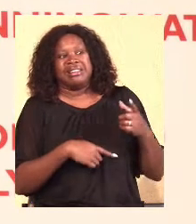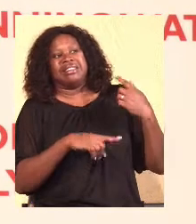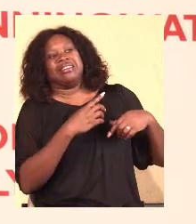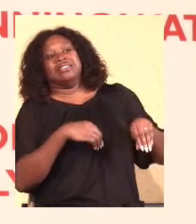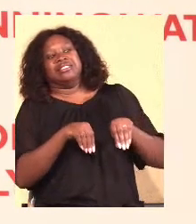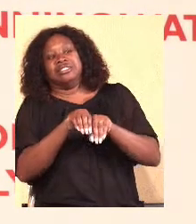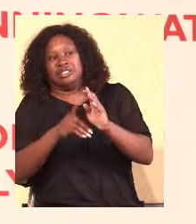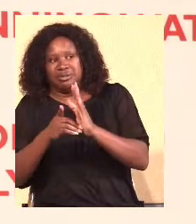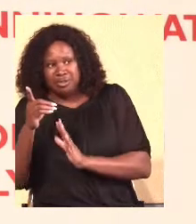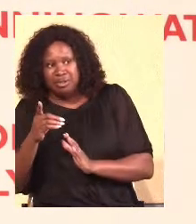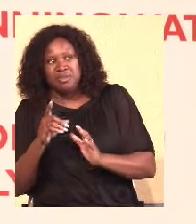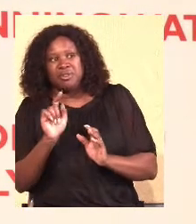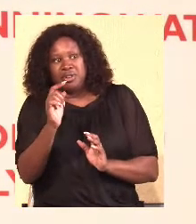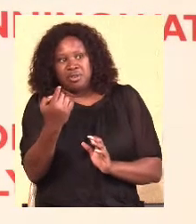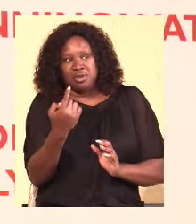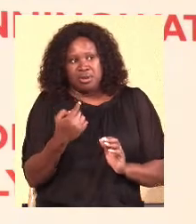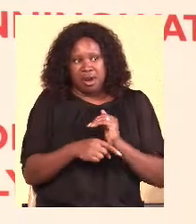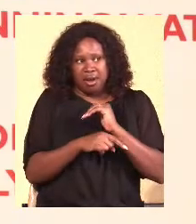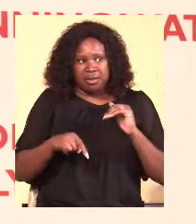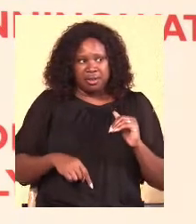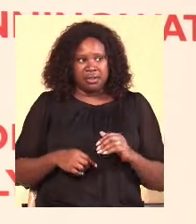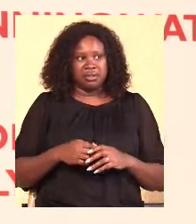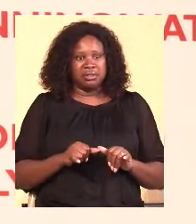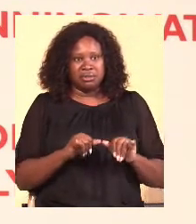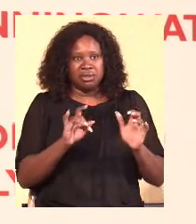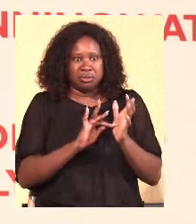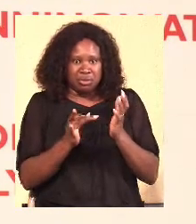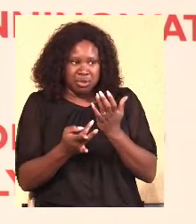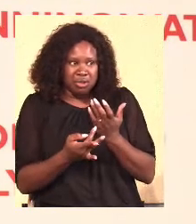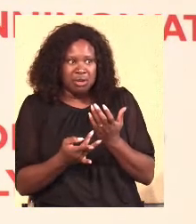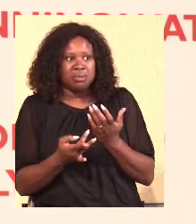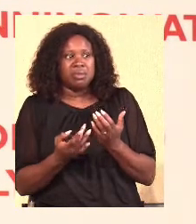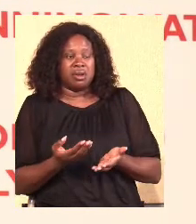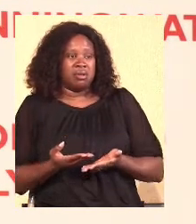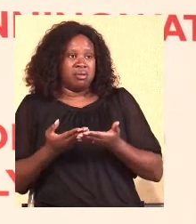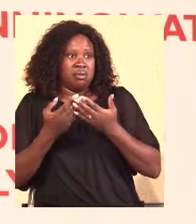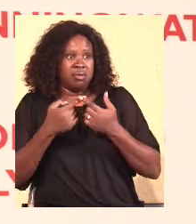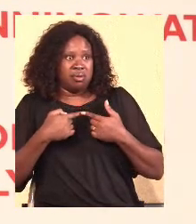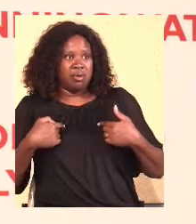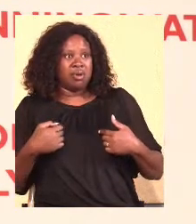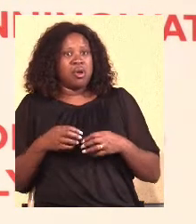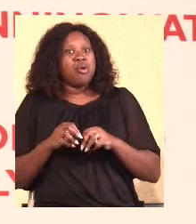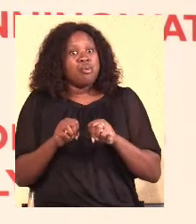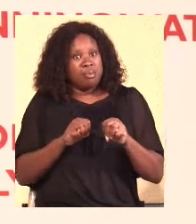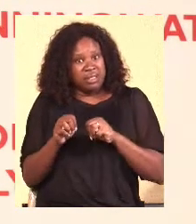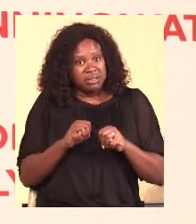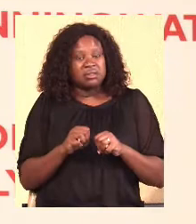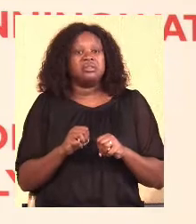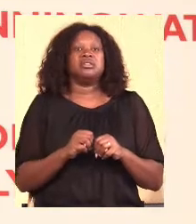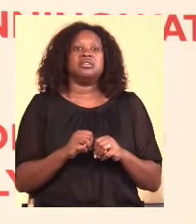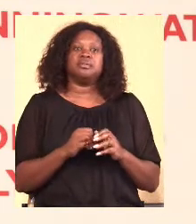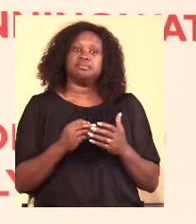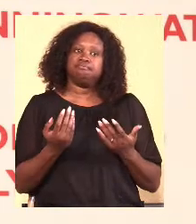your own country. And I'm talking of now system softwares that could help us now to manage